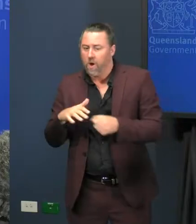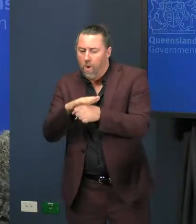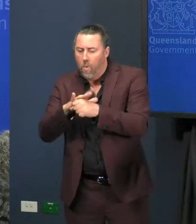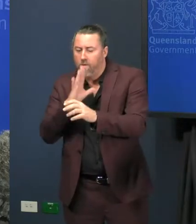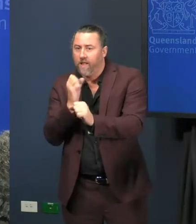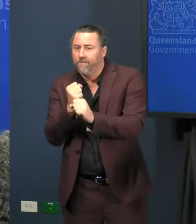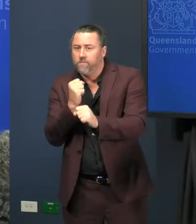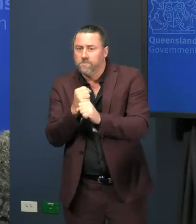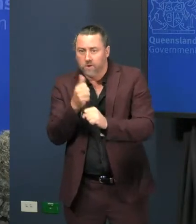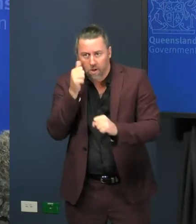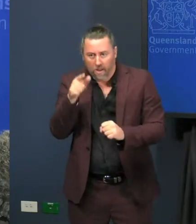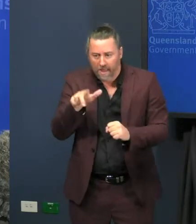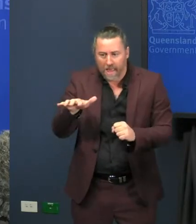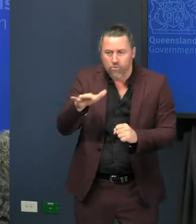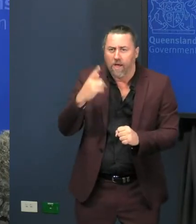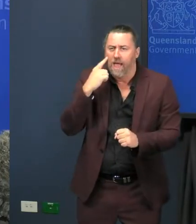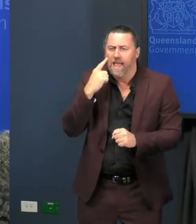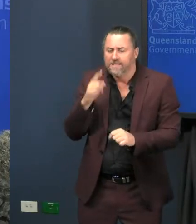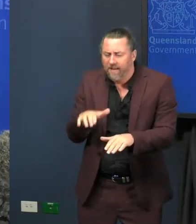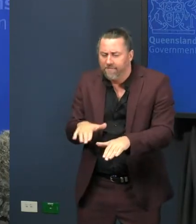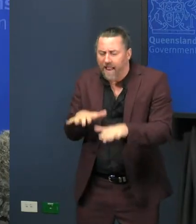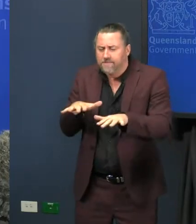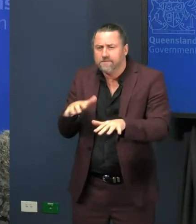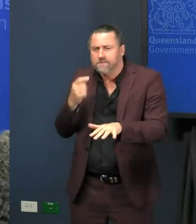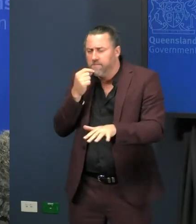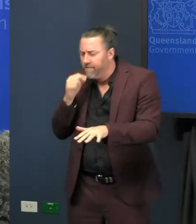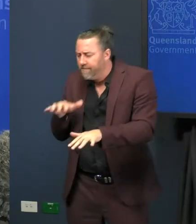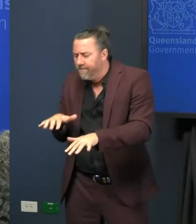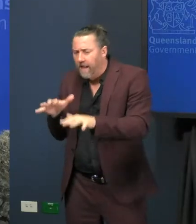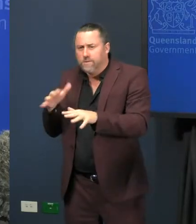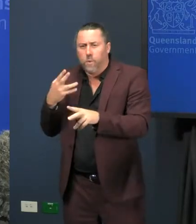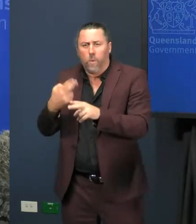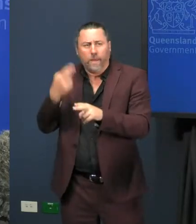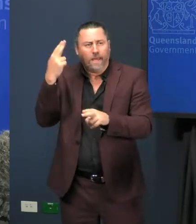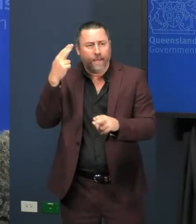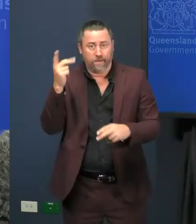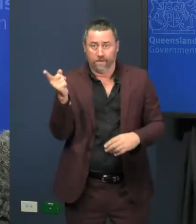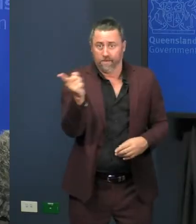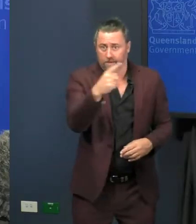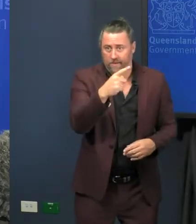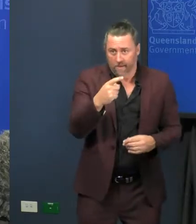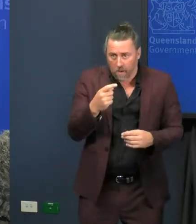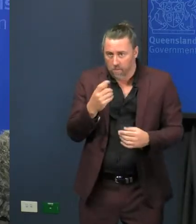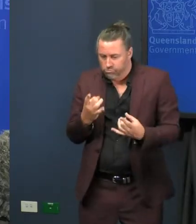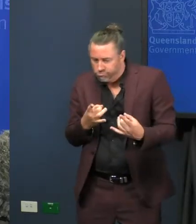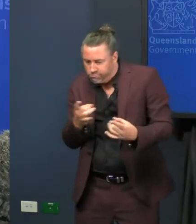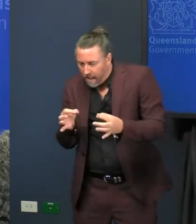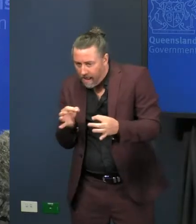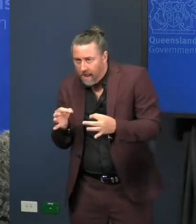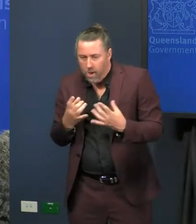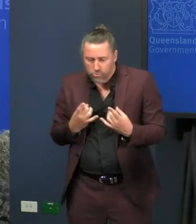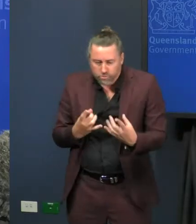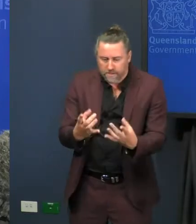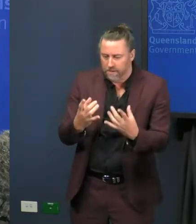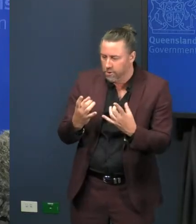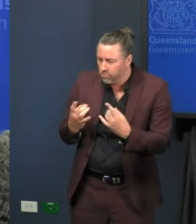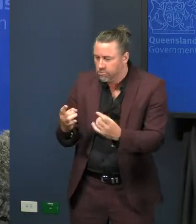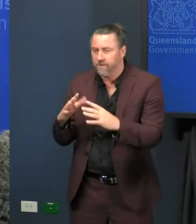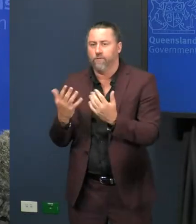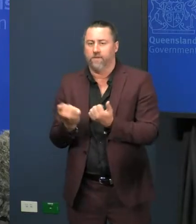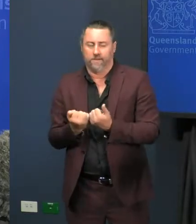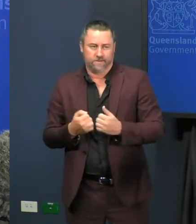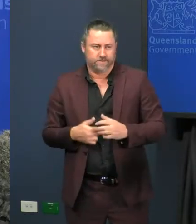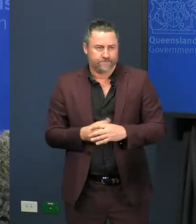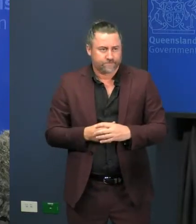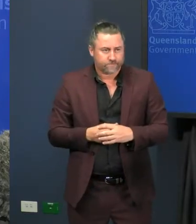clear messaging and plans for those in those low-lying areas to be able to action. And the best place for our community to remain connected to